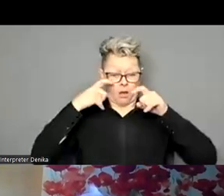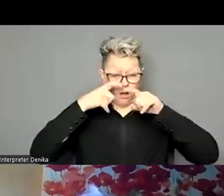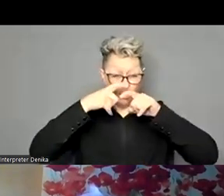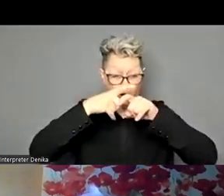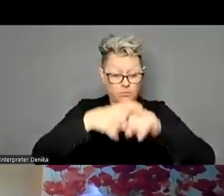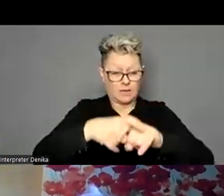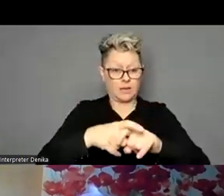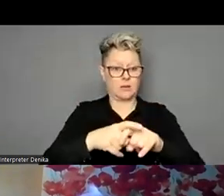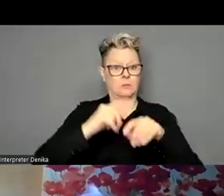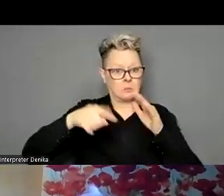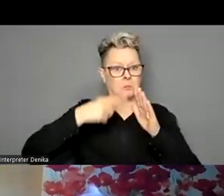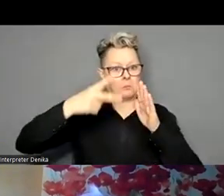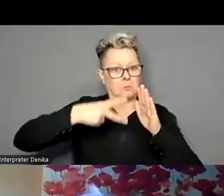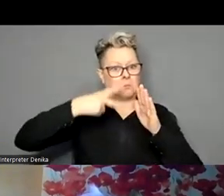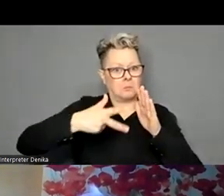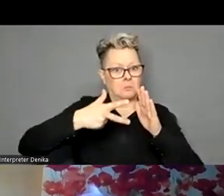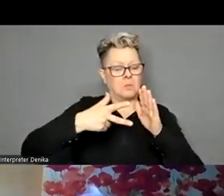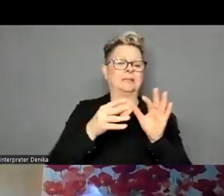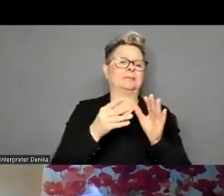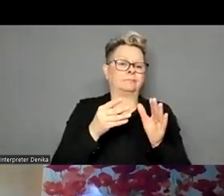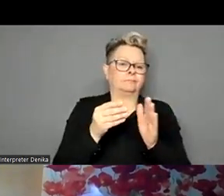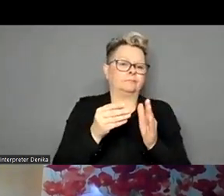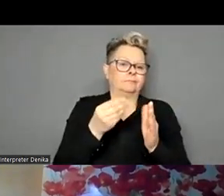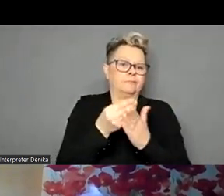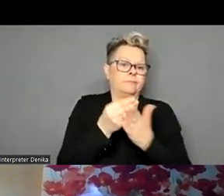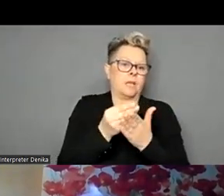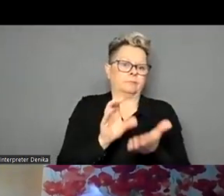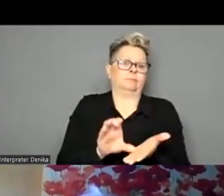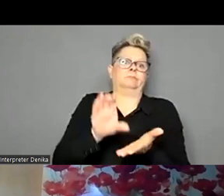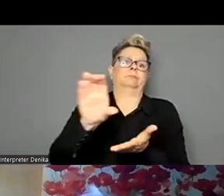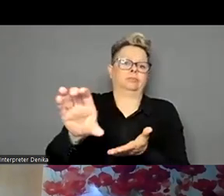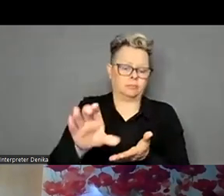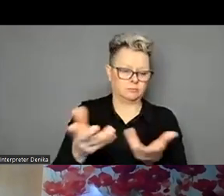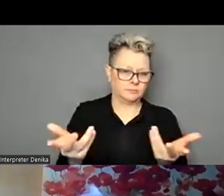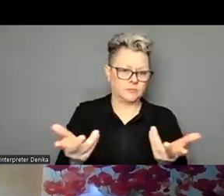It's like, I guess I wish I could be more specific, but it really just depends on your lawyer.